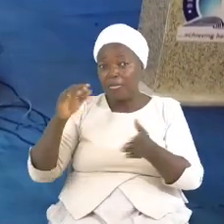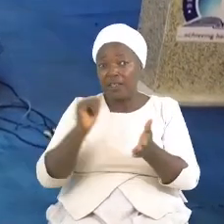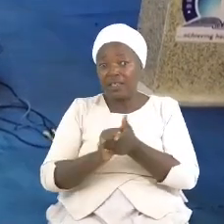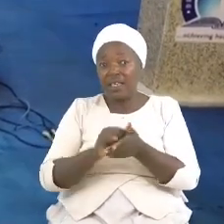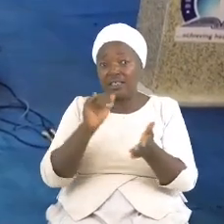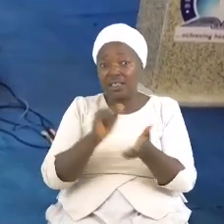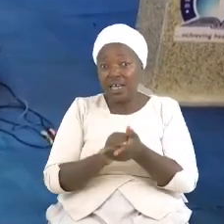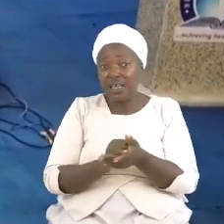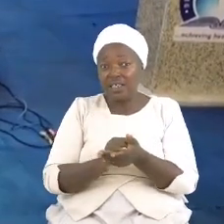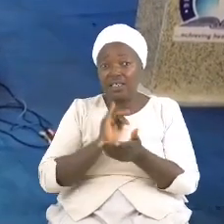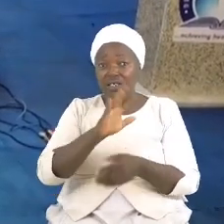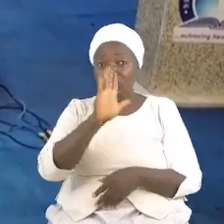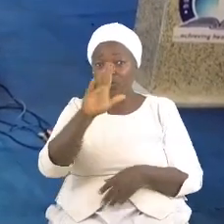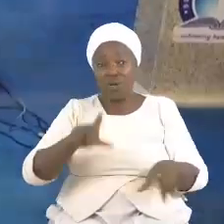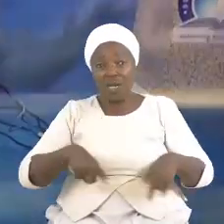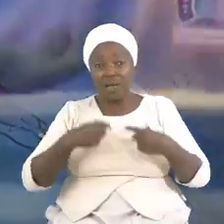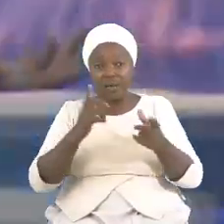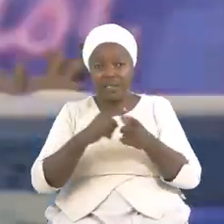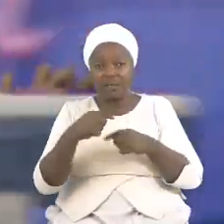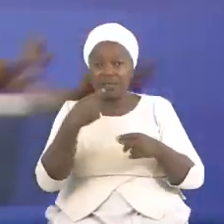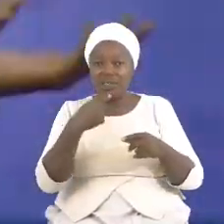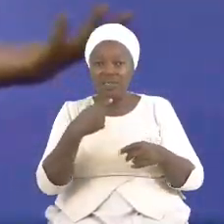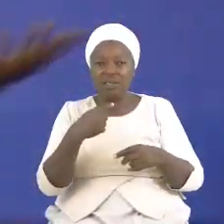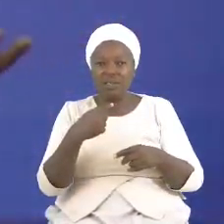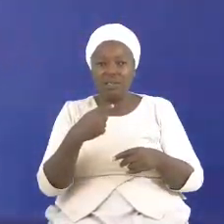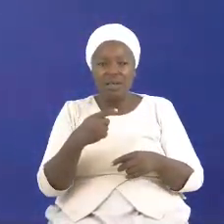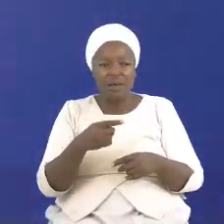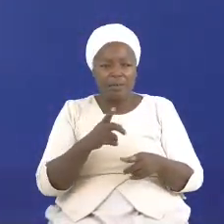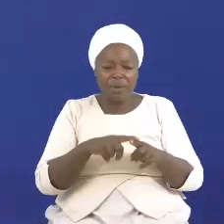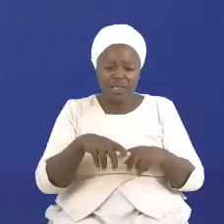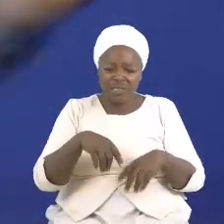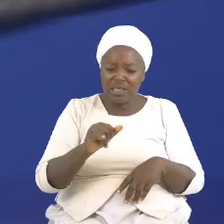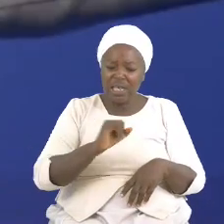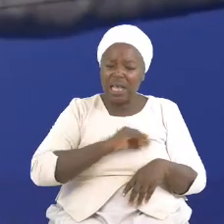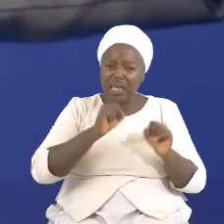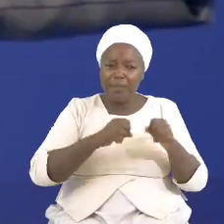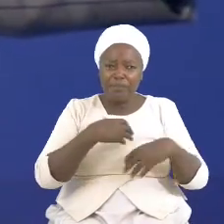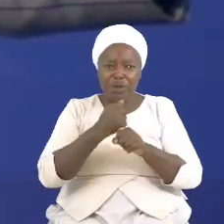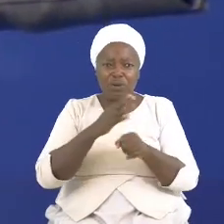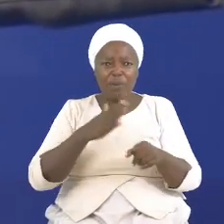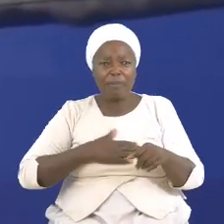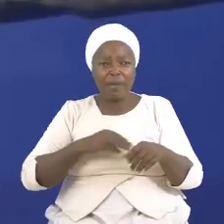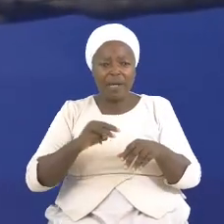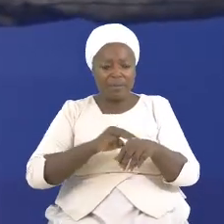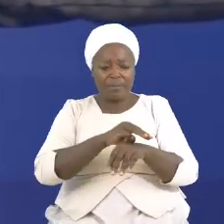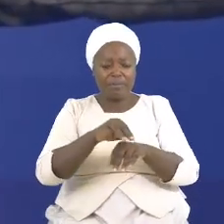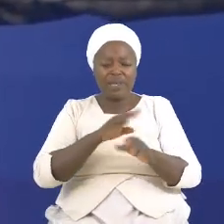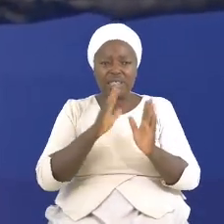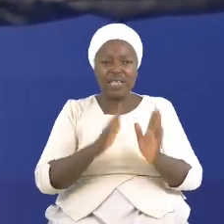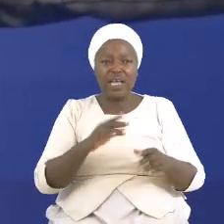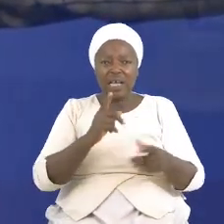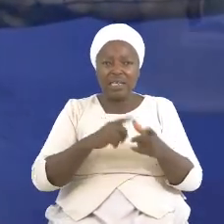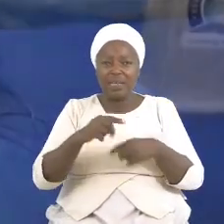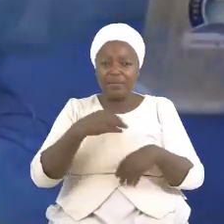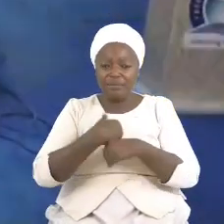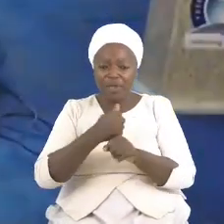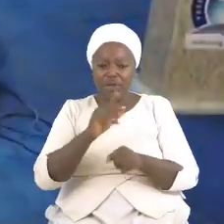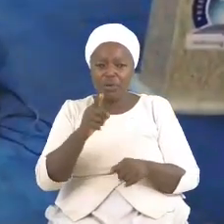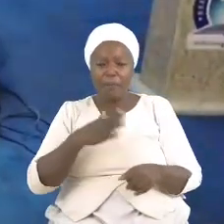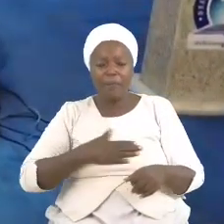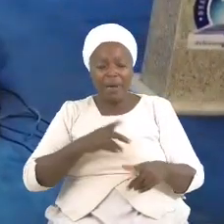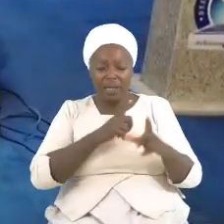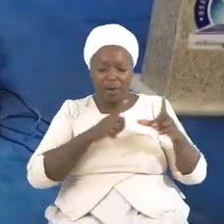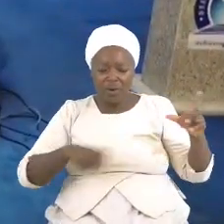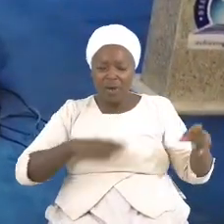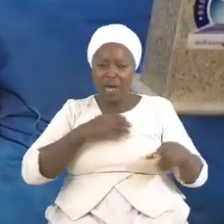your life, and you say, but I still make you my master, I make you my Lord, I make you the controller